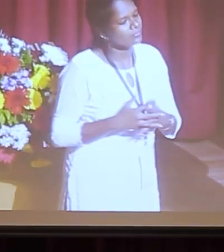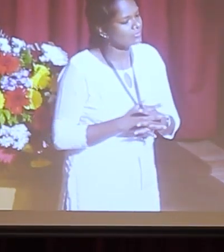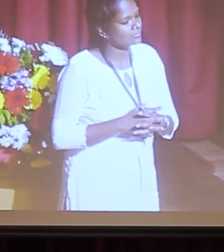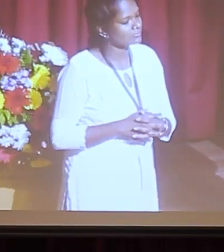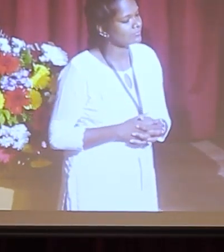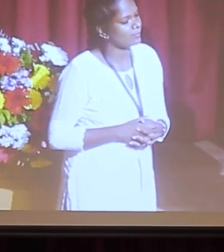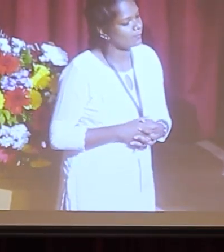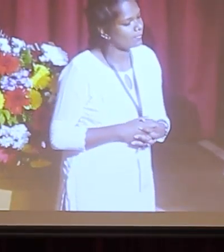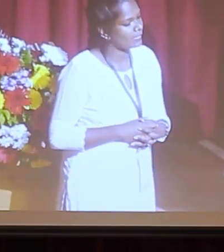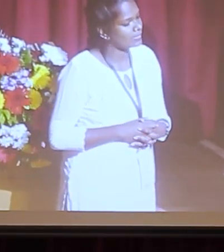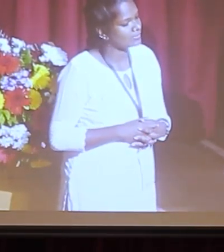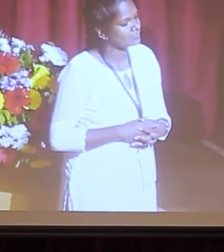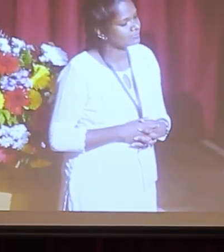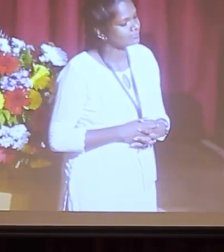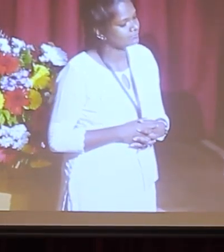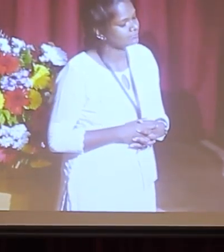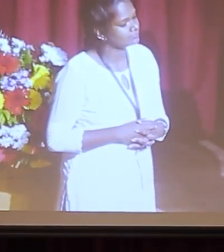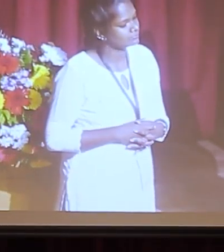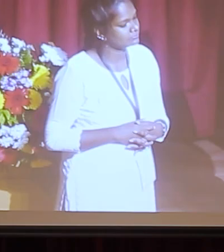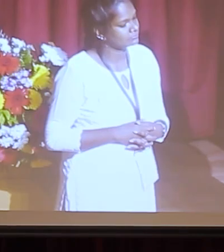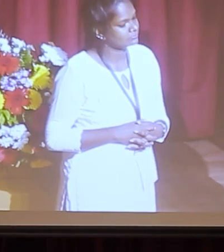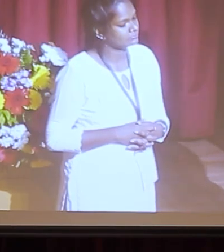Next slide, please.